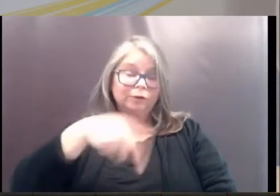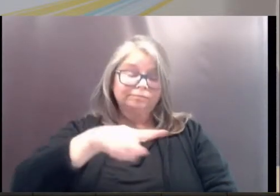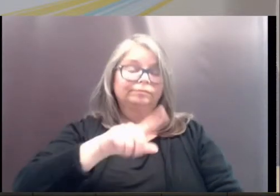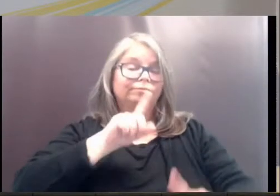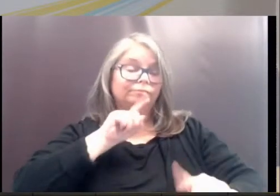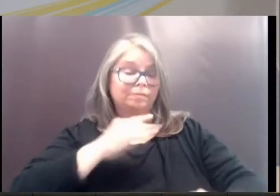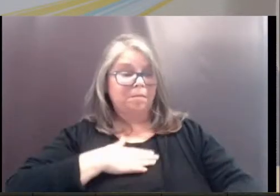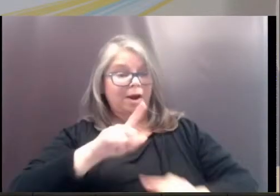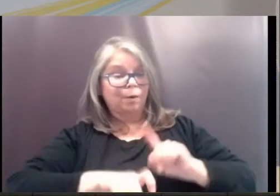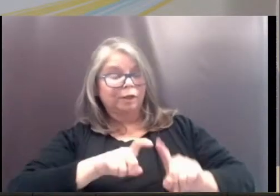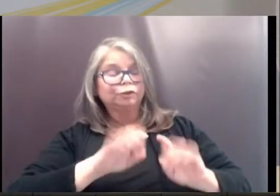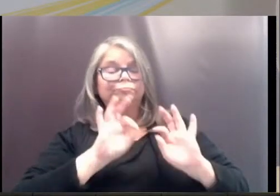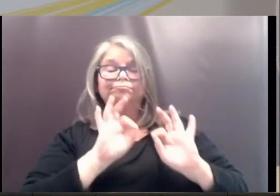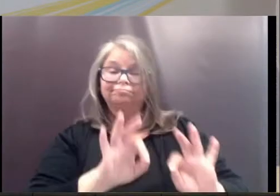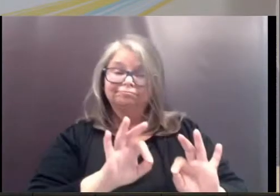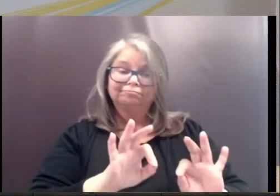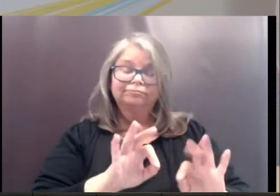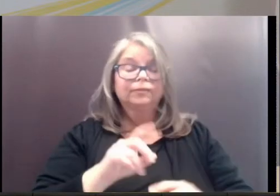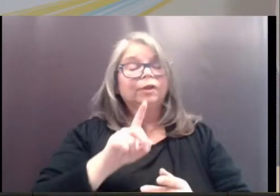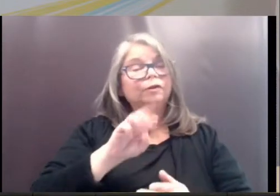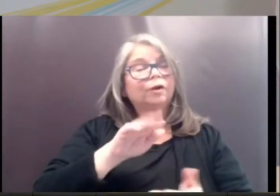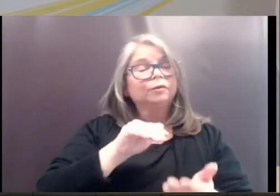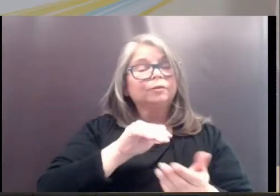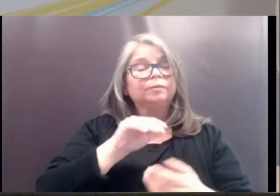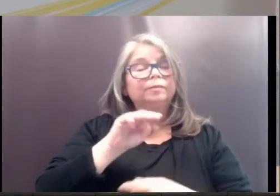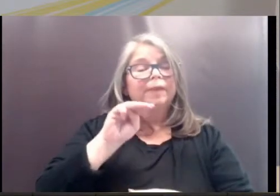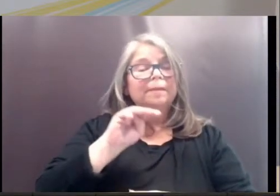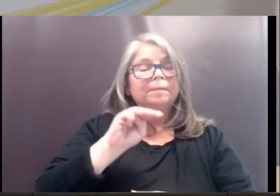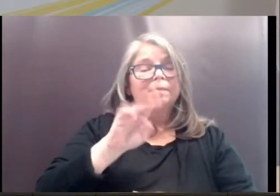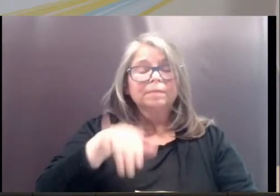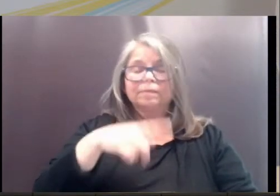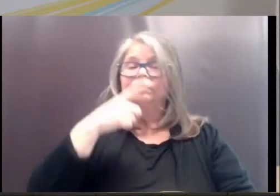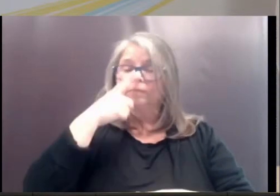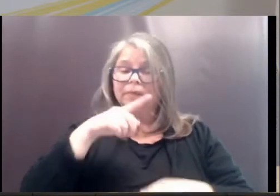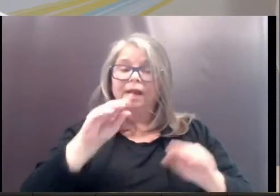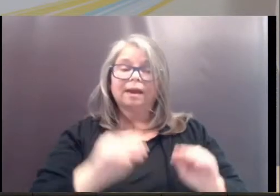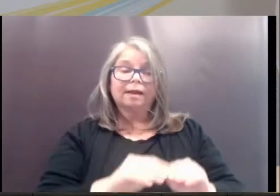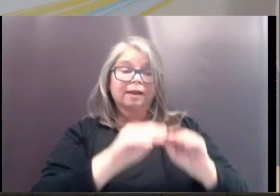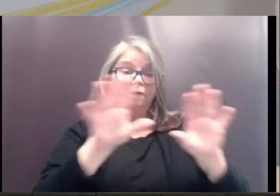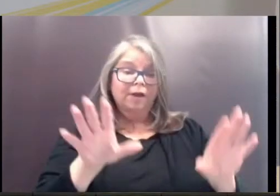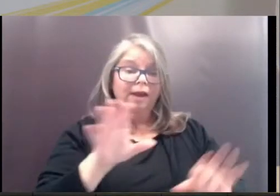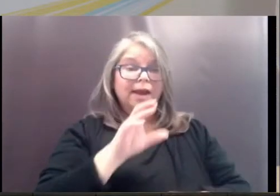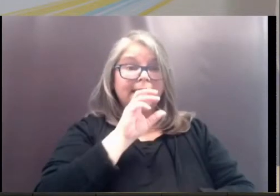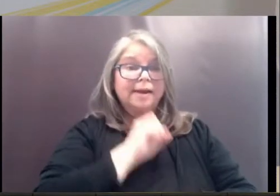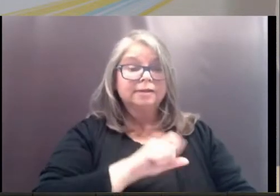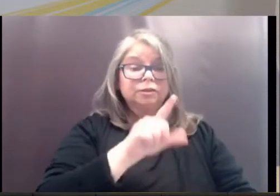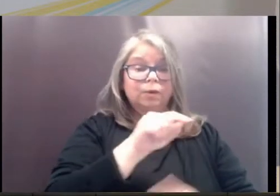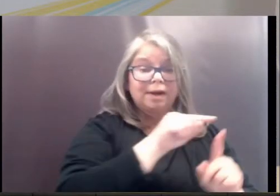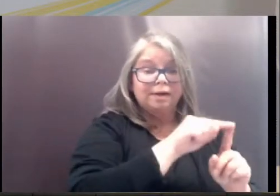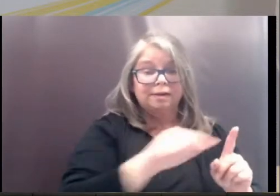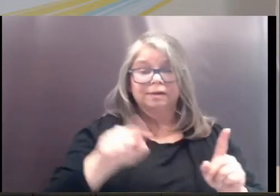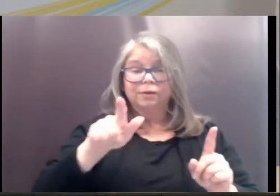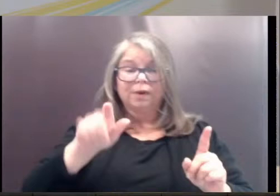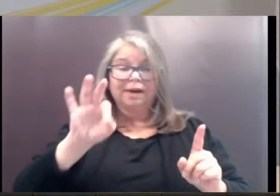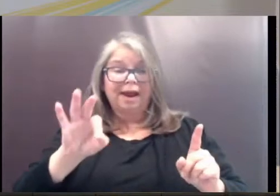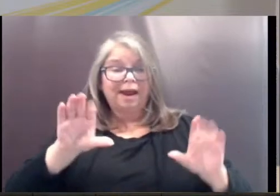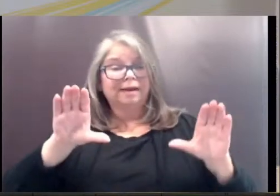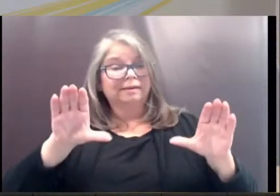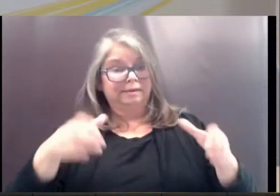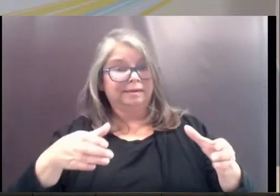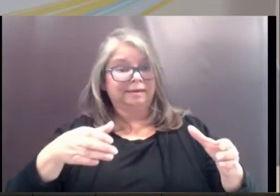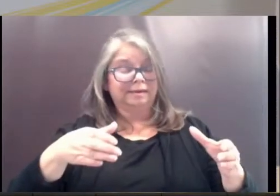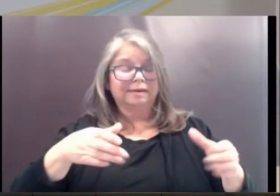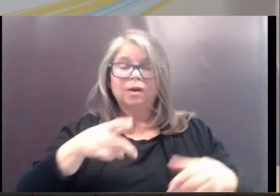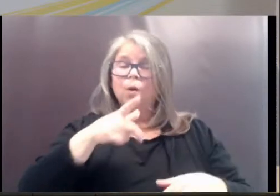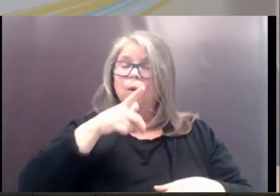the new guidance on who in that 20 to 29 age group should be going to get tested now? You mentioned a few groups, but I